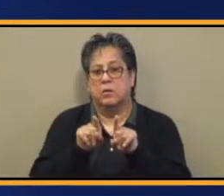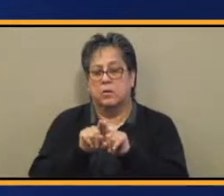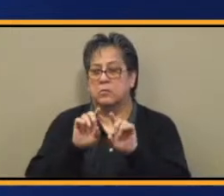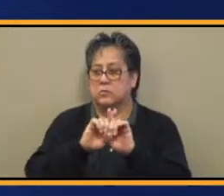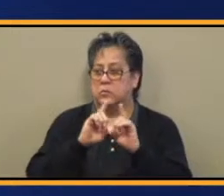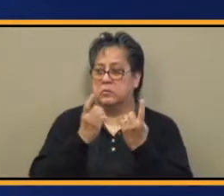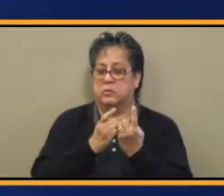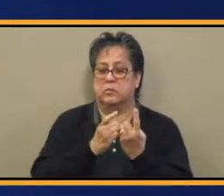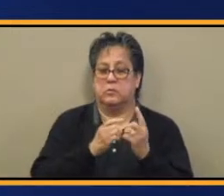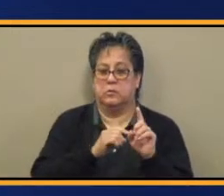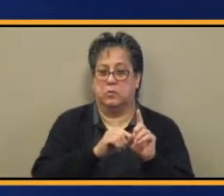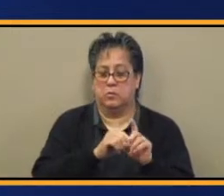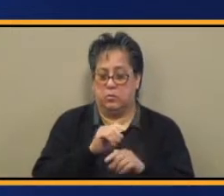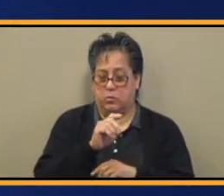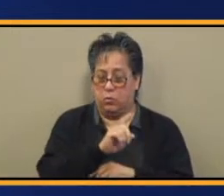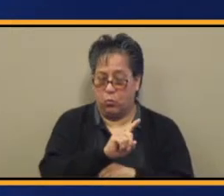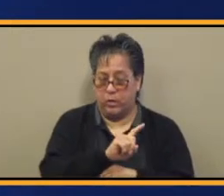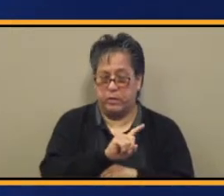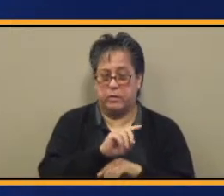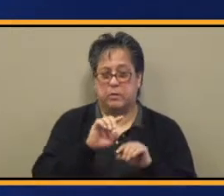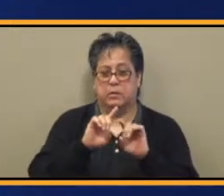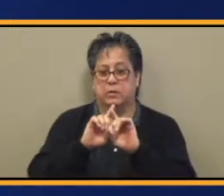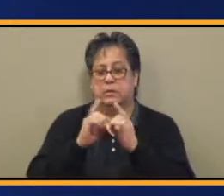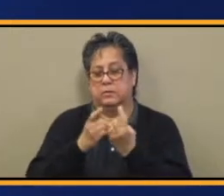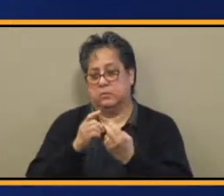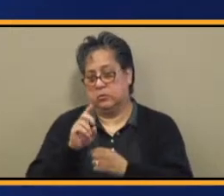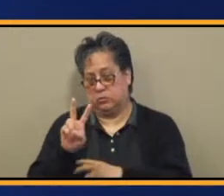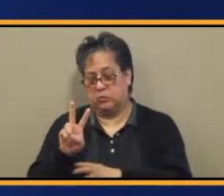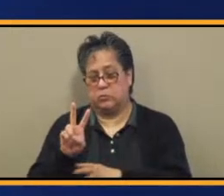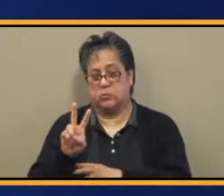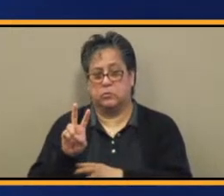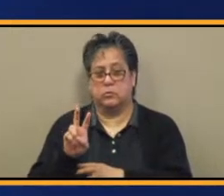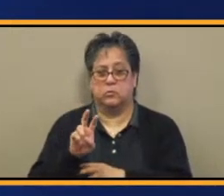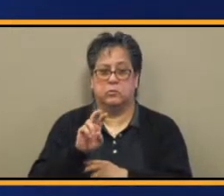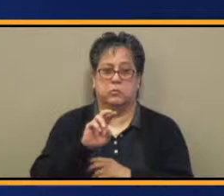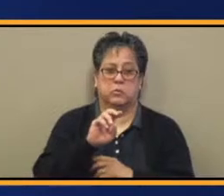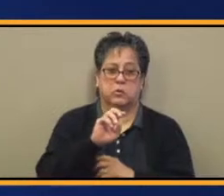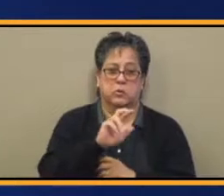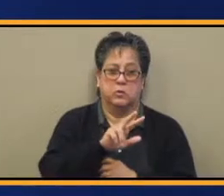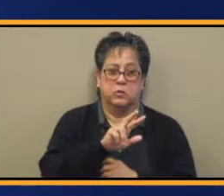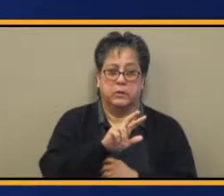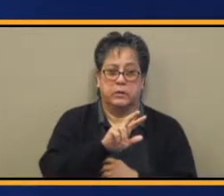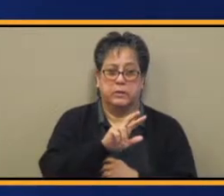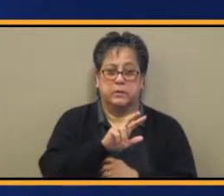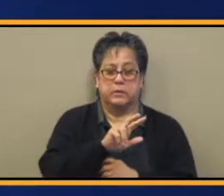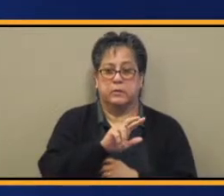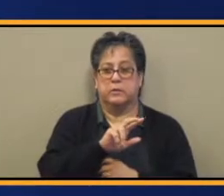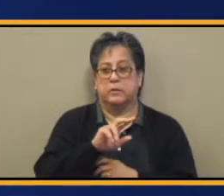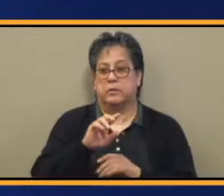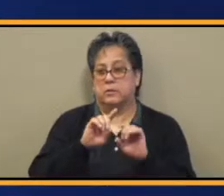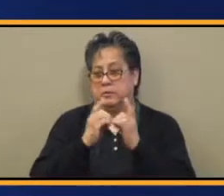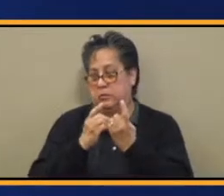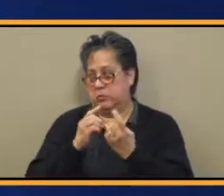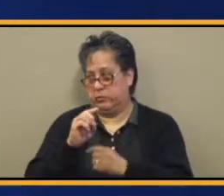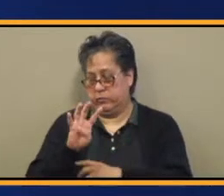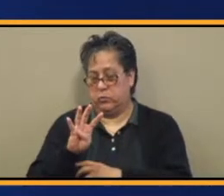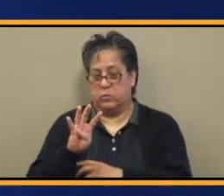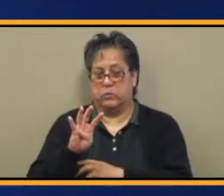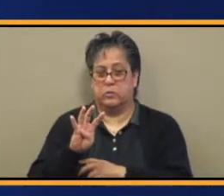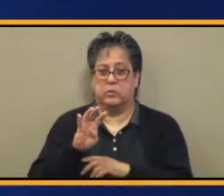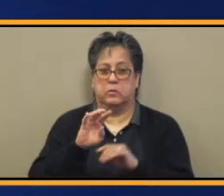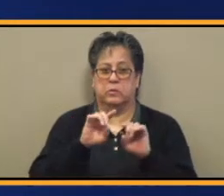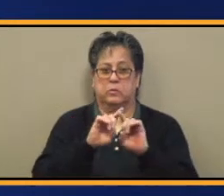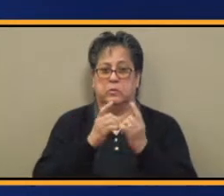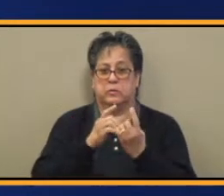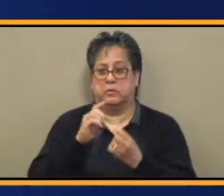Pro Tem Kennedy, Representative Acevedo, Representative Hernandez, Alternate Mayor Pro Tem Molinar,